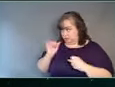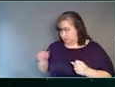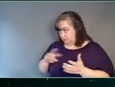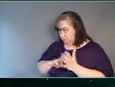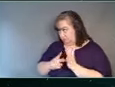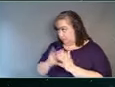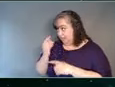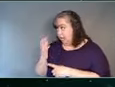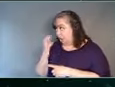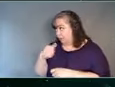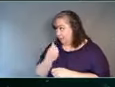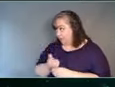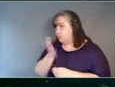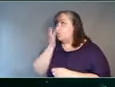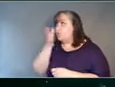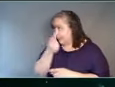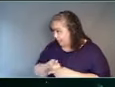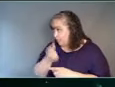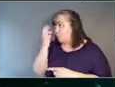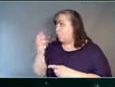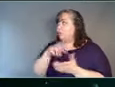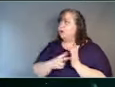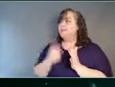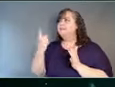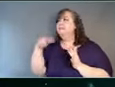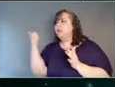hit, or does it mean something else?